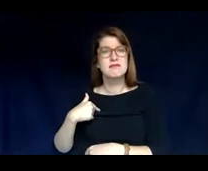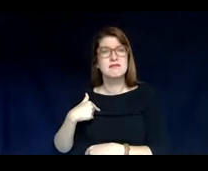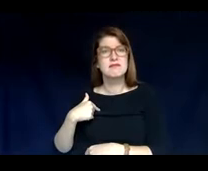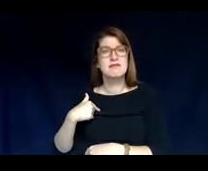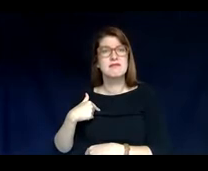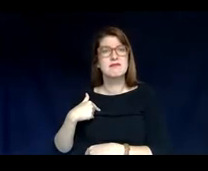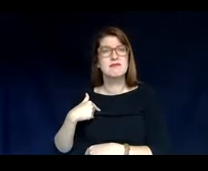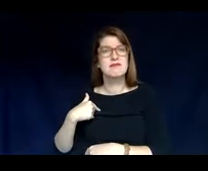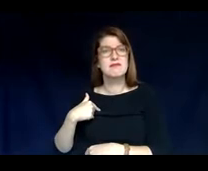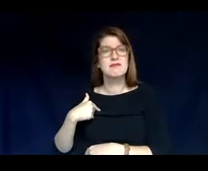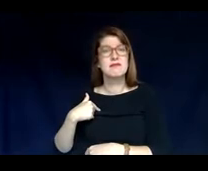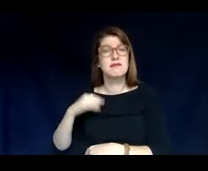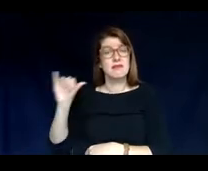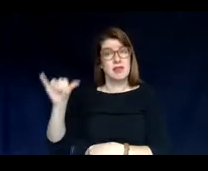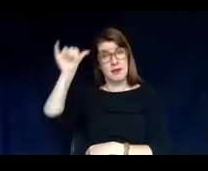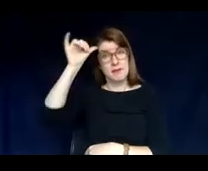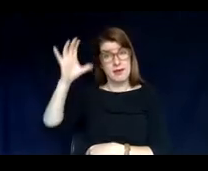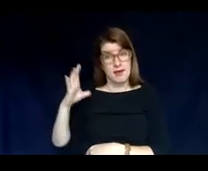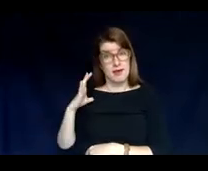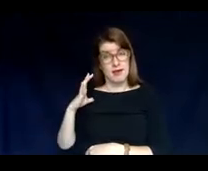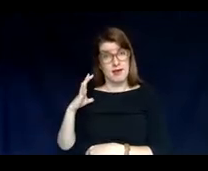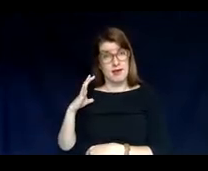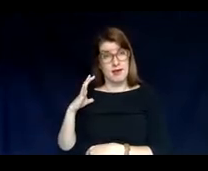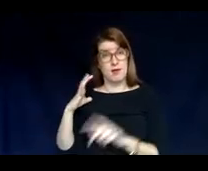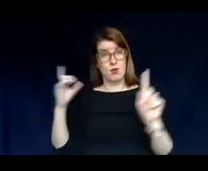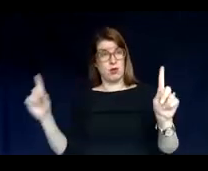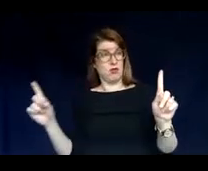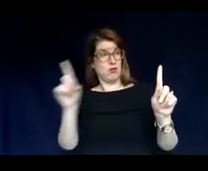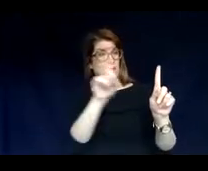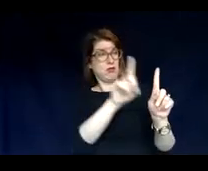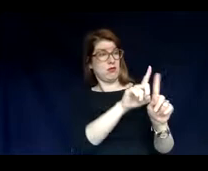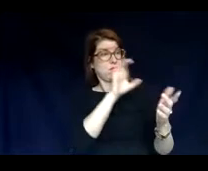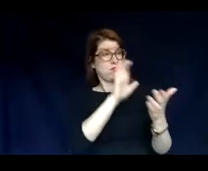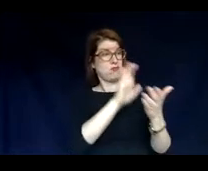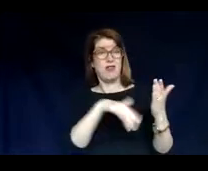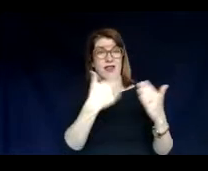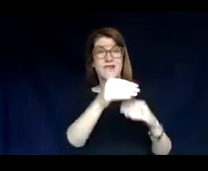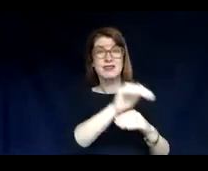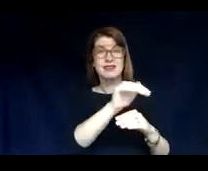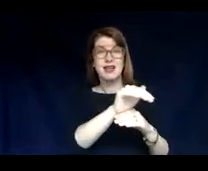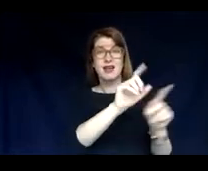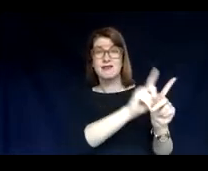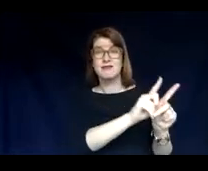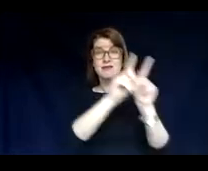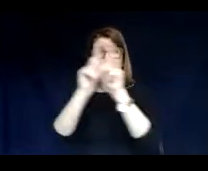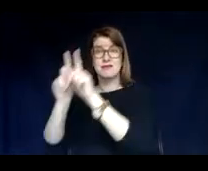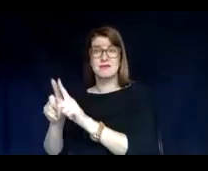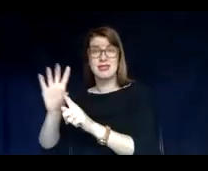You see, the man who would bring his bride home the next night and sleep in that matrimonial